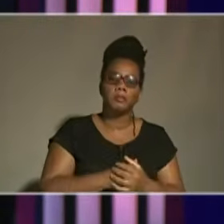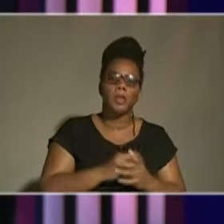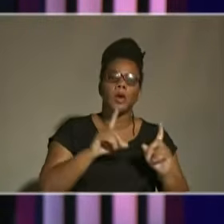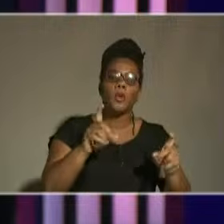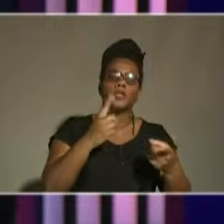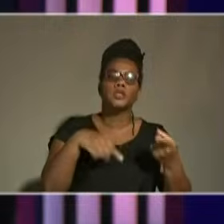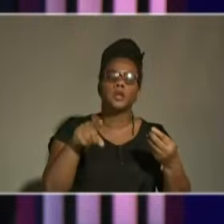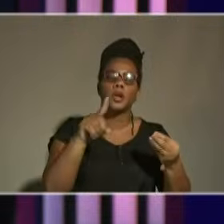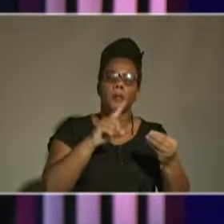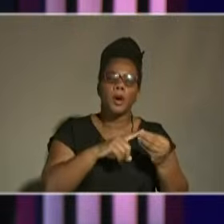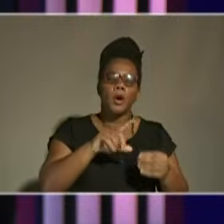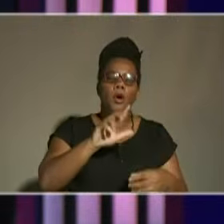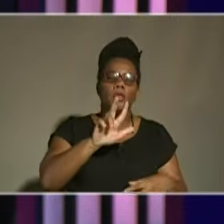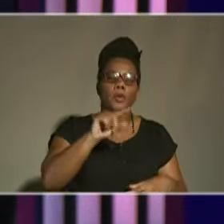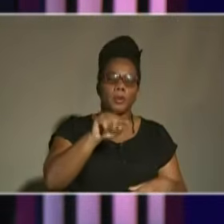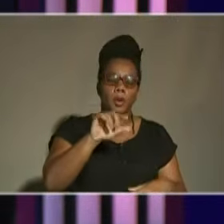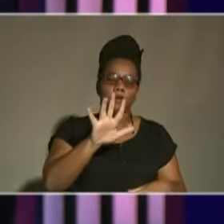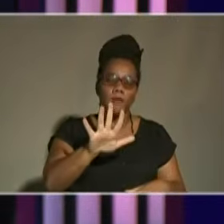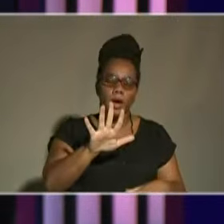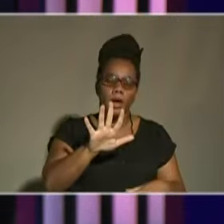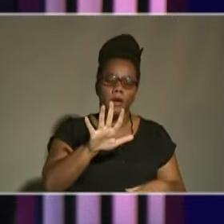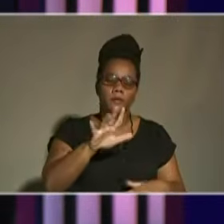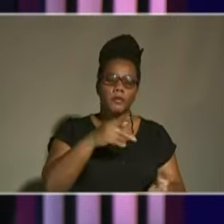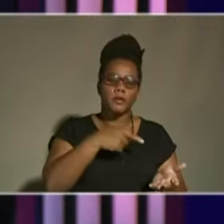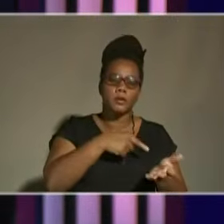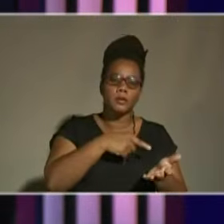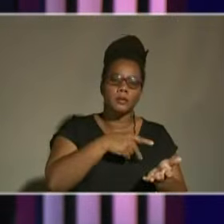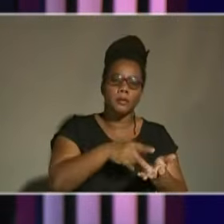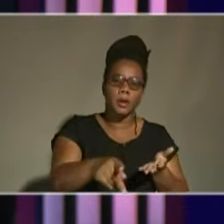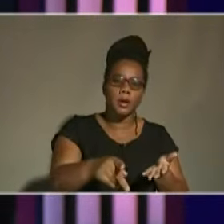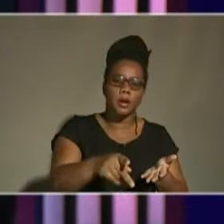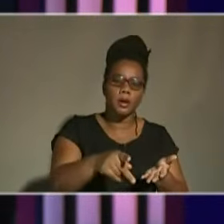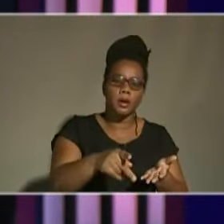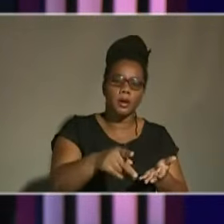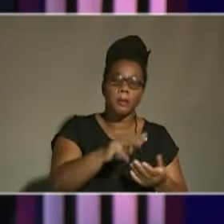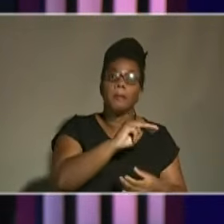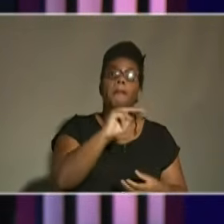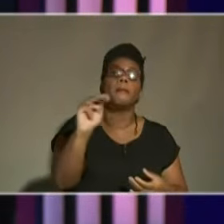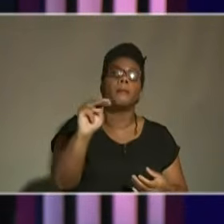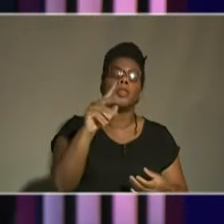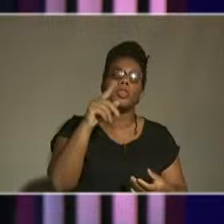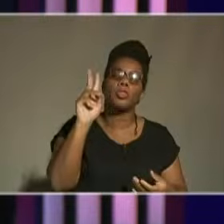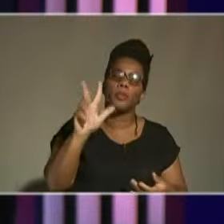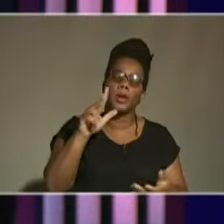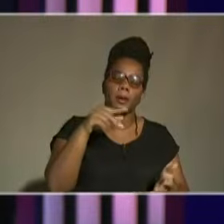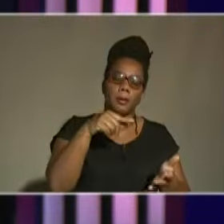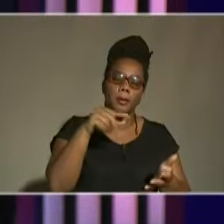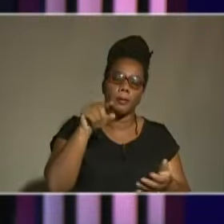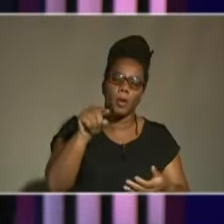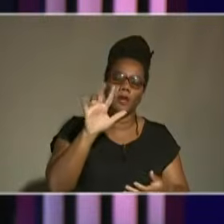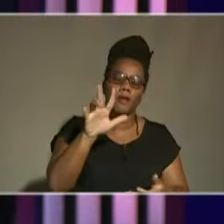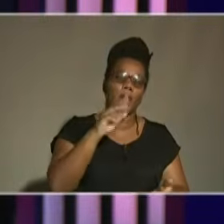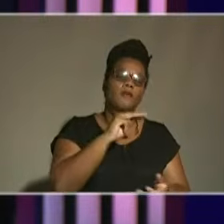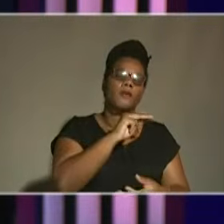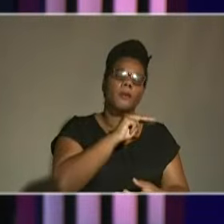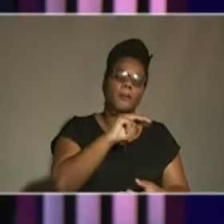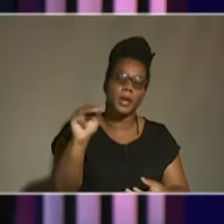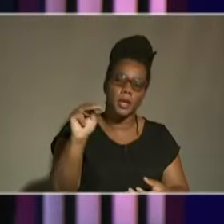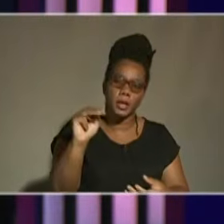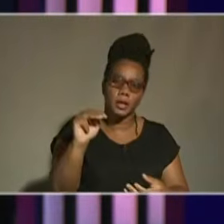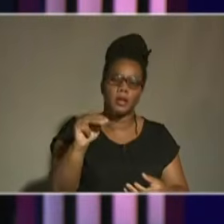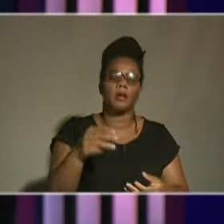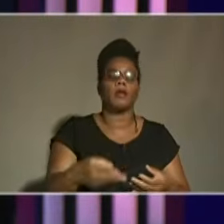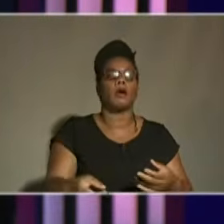the 3.5 salary, the $3.5 million threshold increase. And we've seen